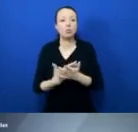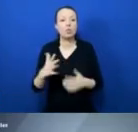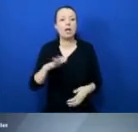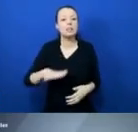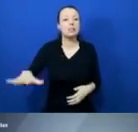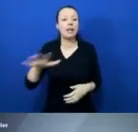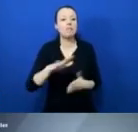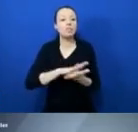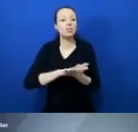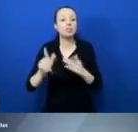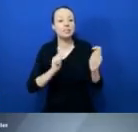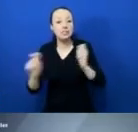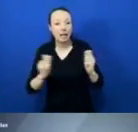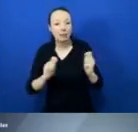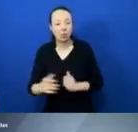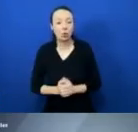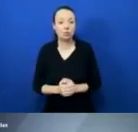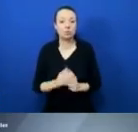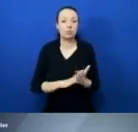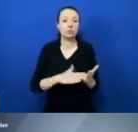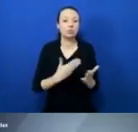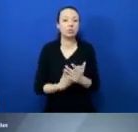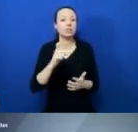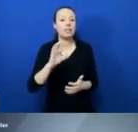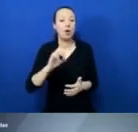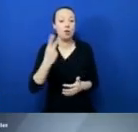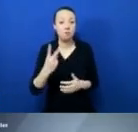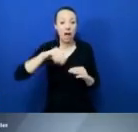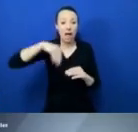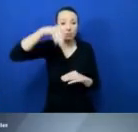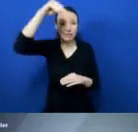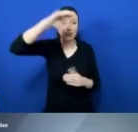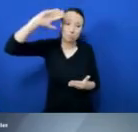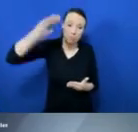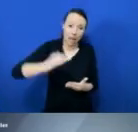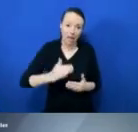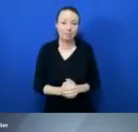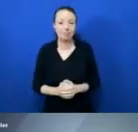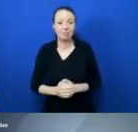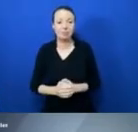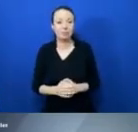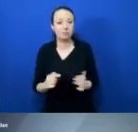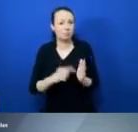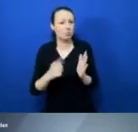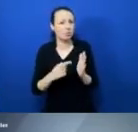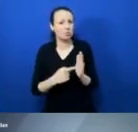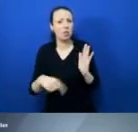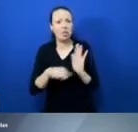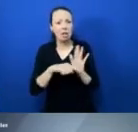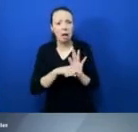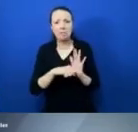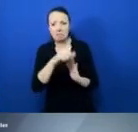as creating clean transport areas, very often